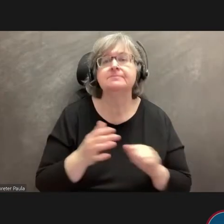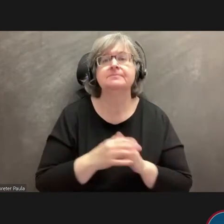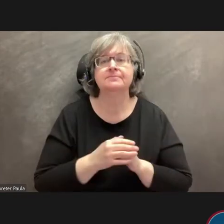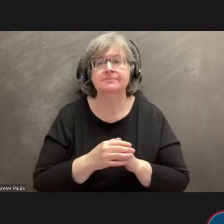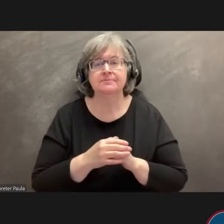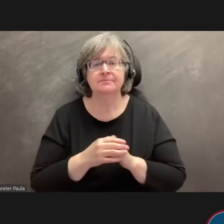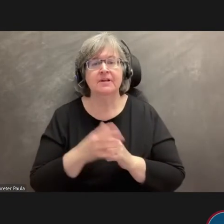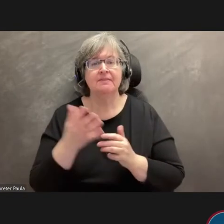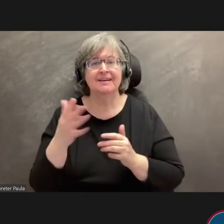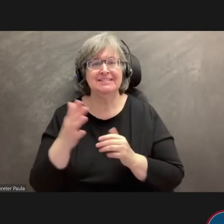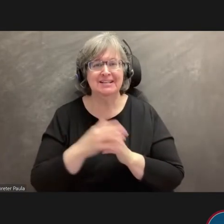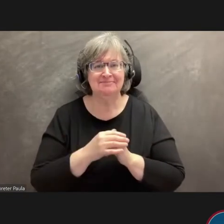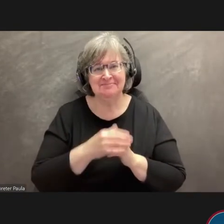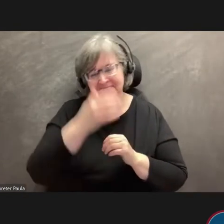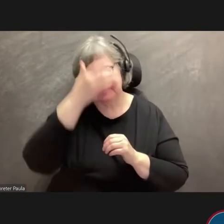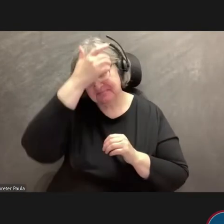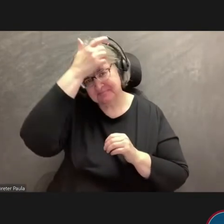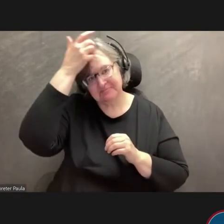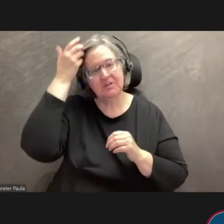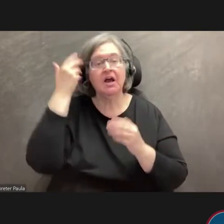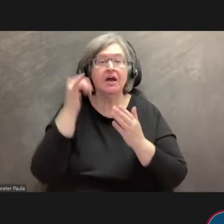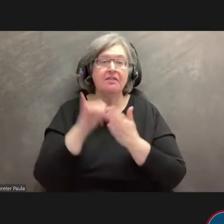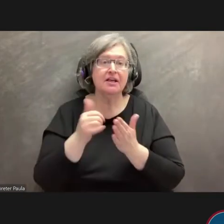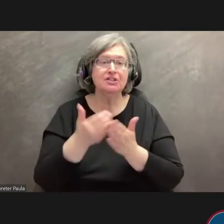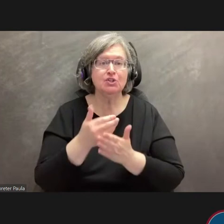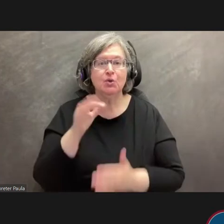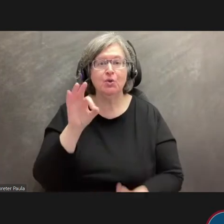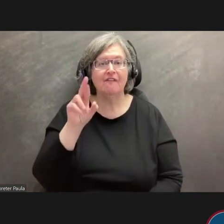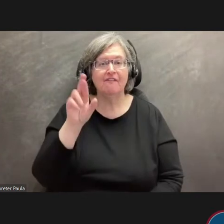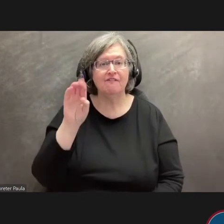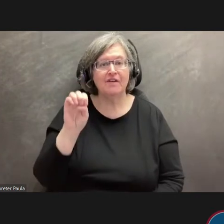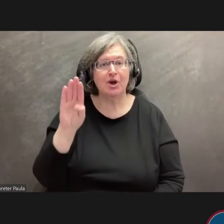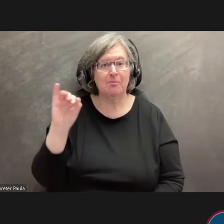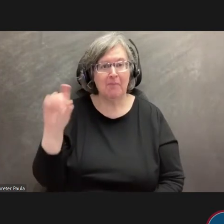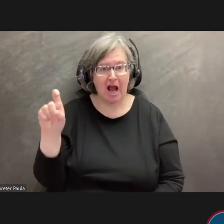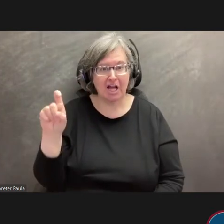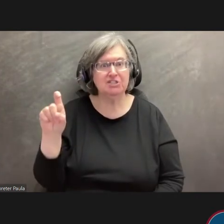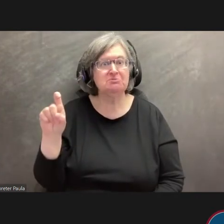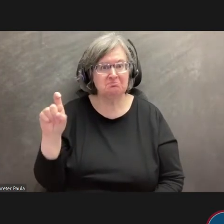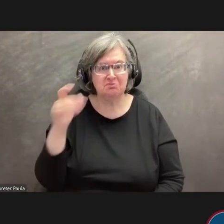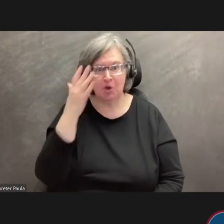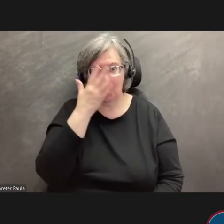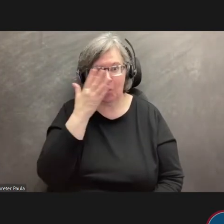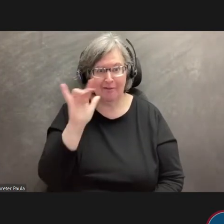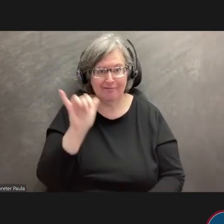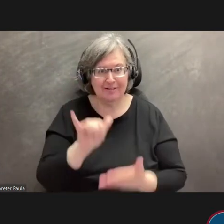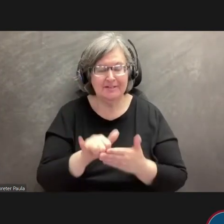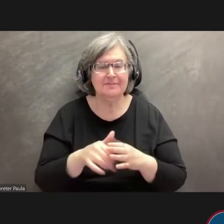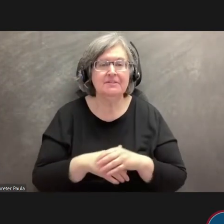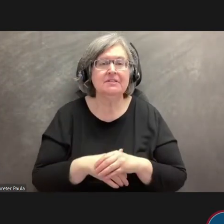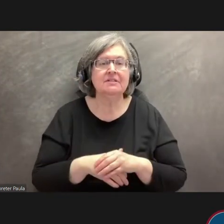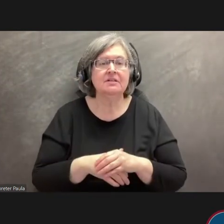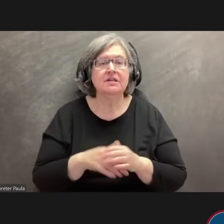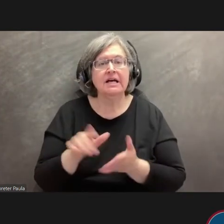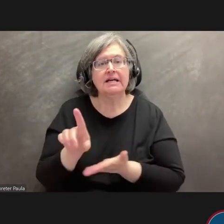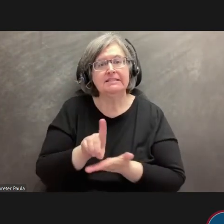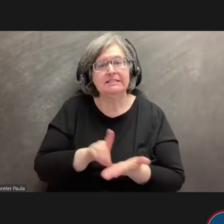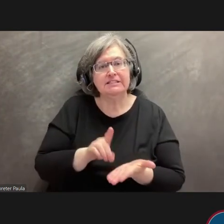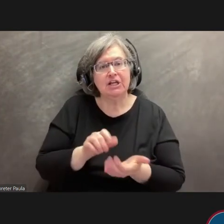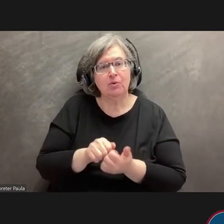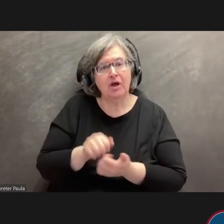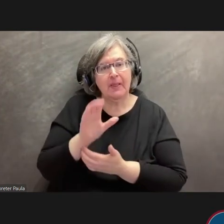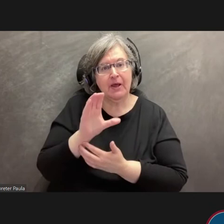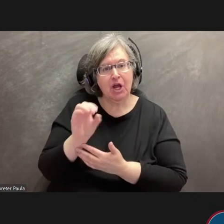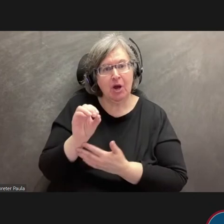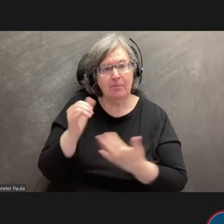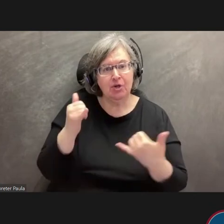Yep, that's the end. So that's what the new fare boxes will look like. We're in, design with the company right